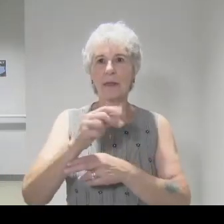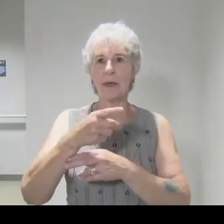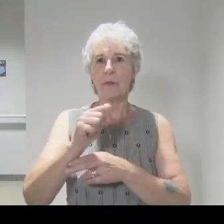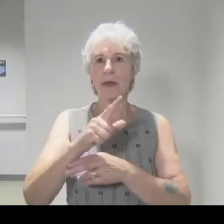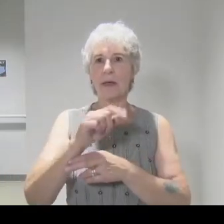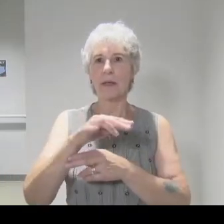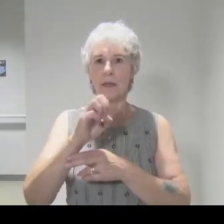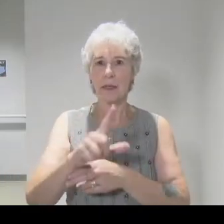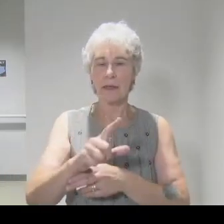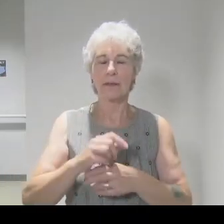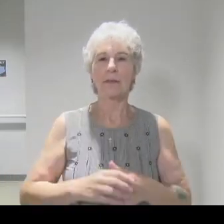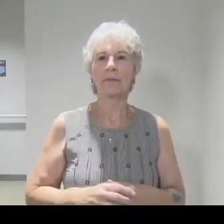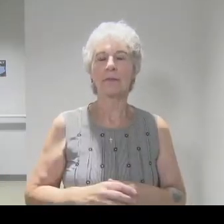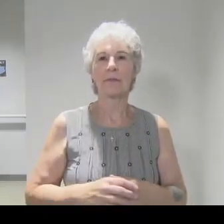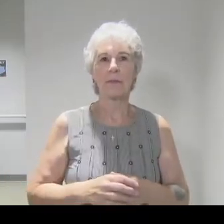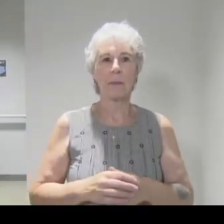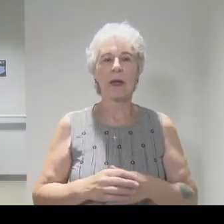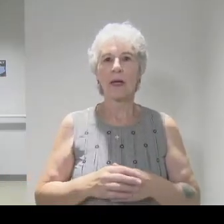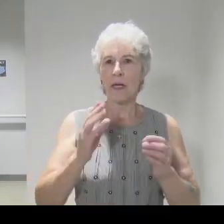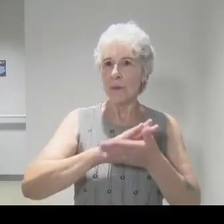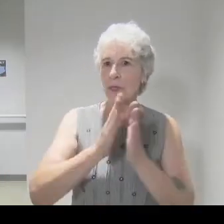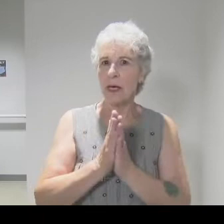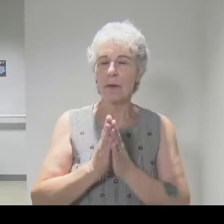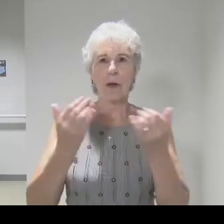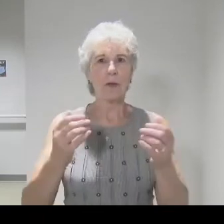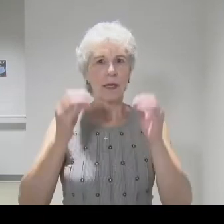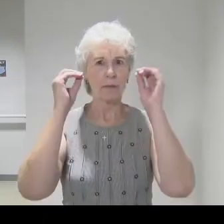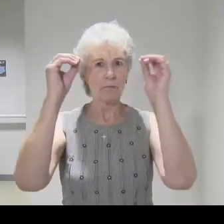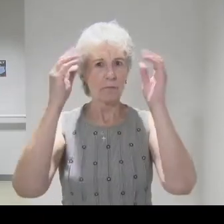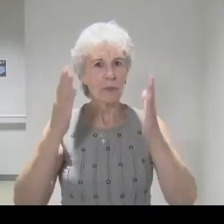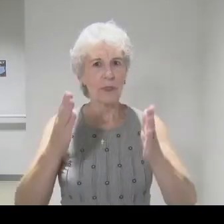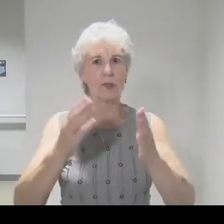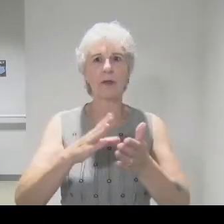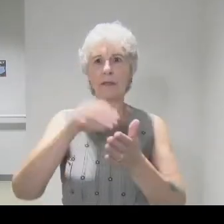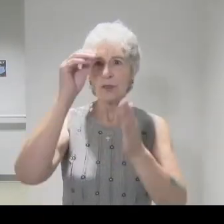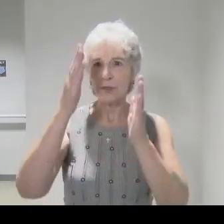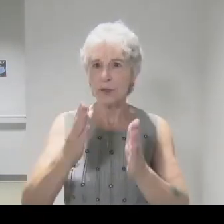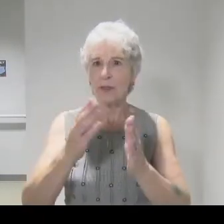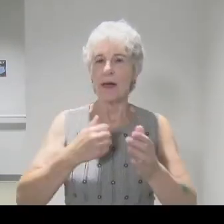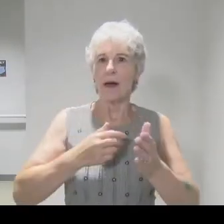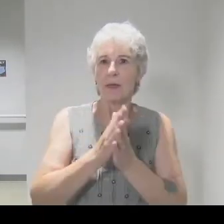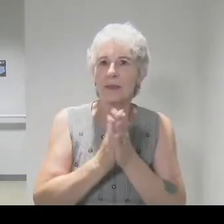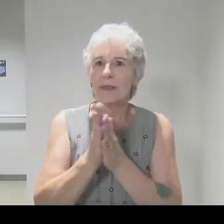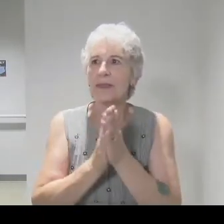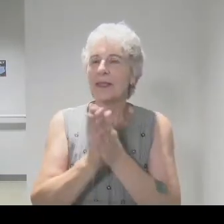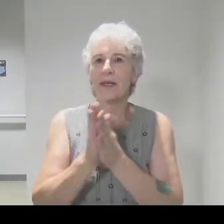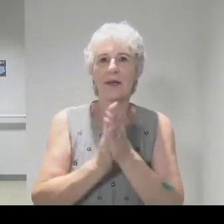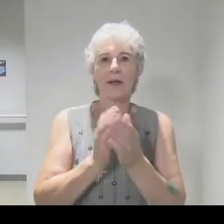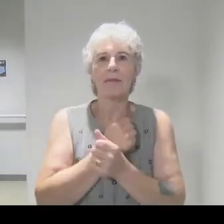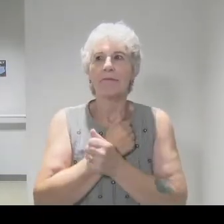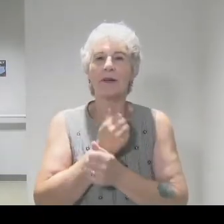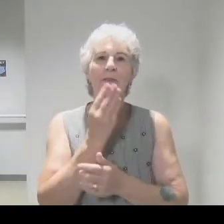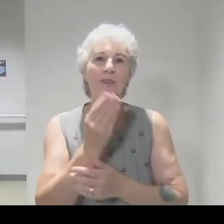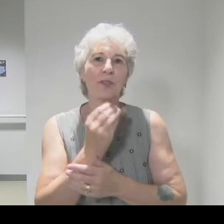which made him a conservative in his faith, and he became a scholar in his own rank, and he had zeal for Judaism.